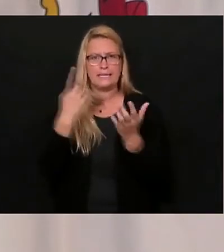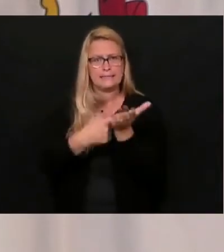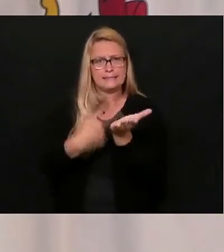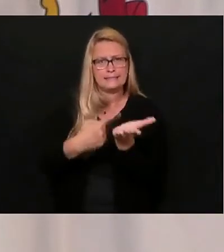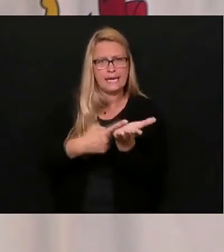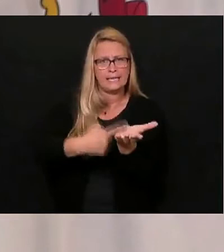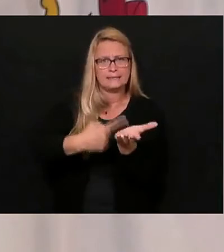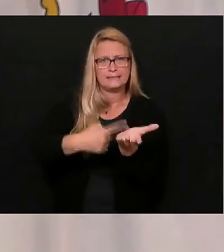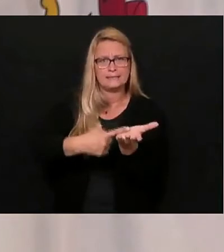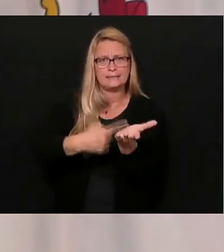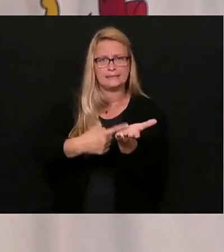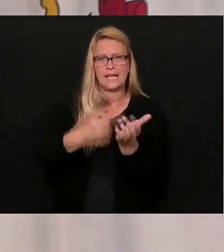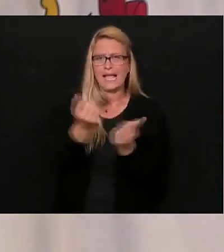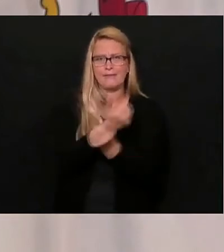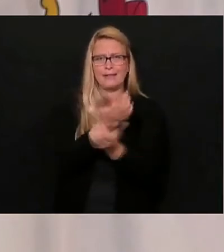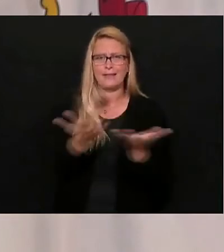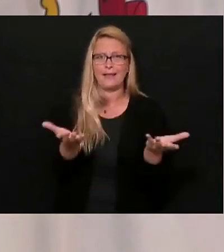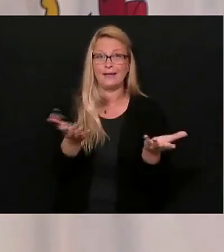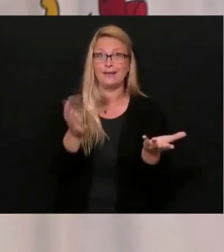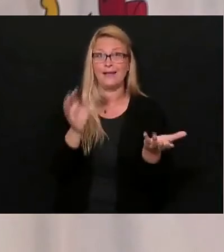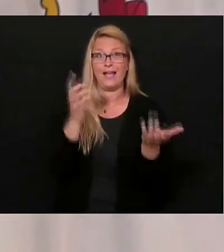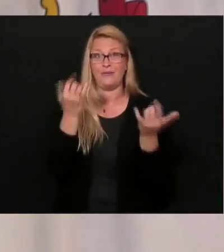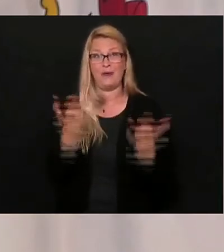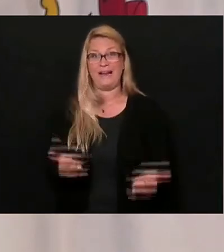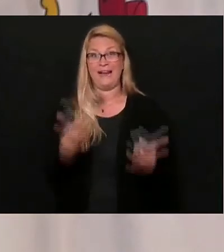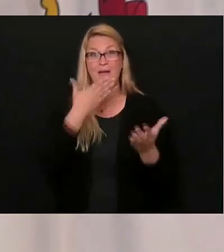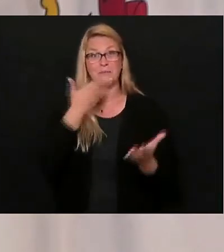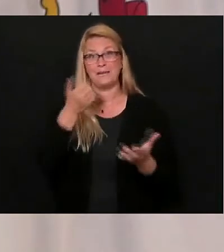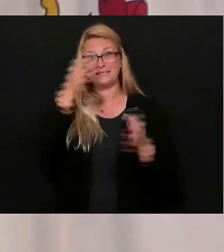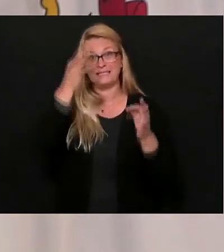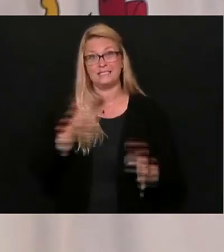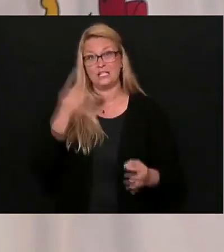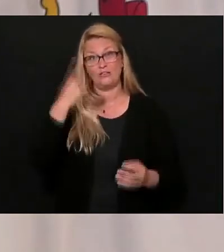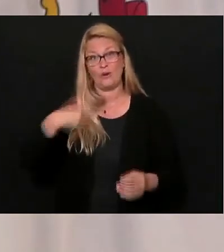is just the very best that can be done today.